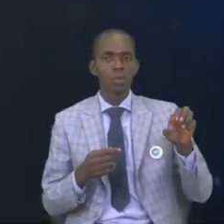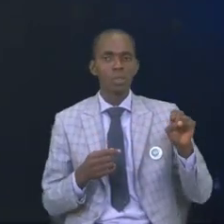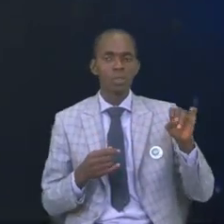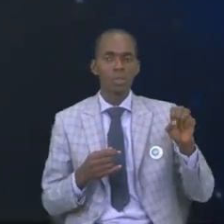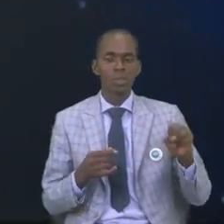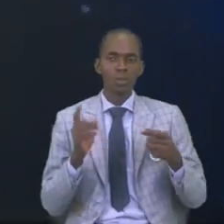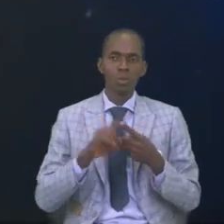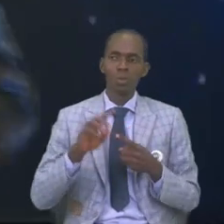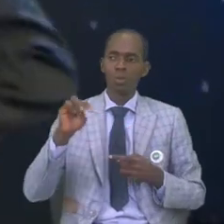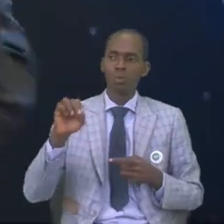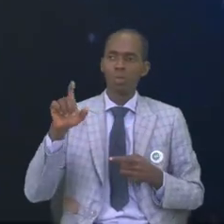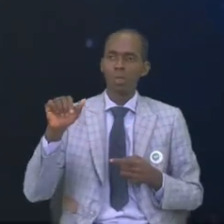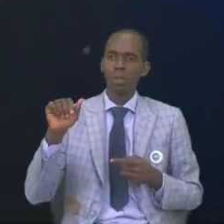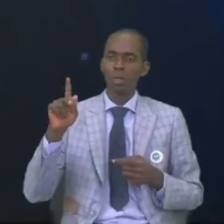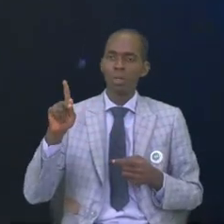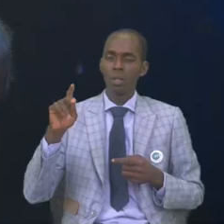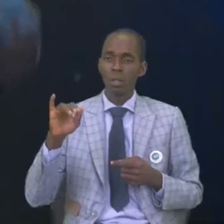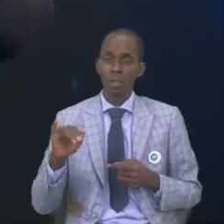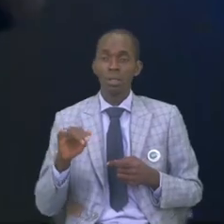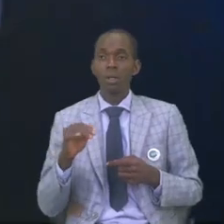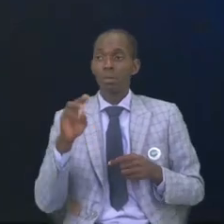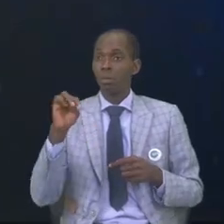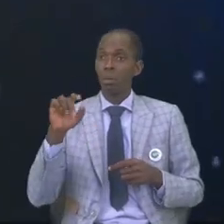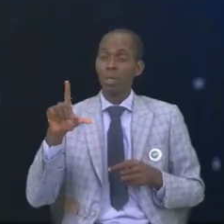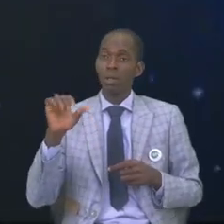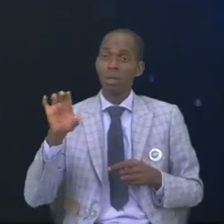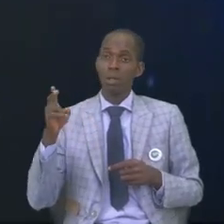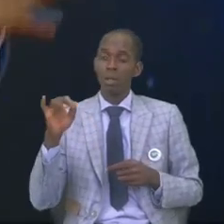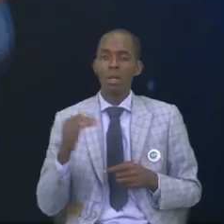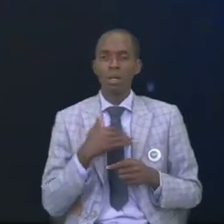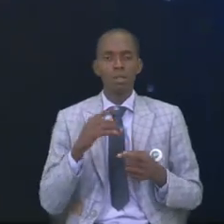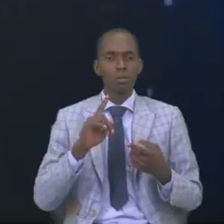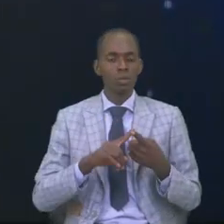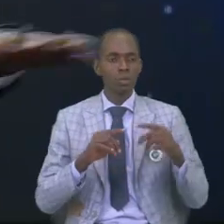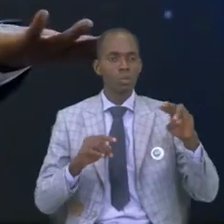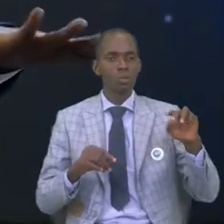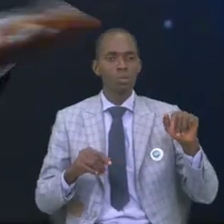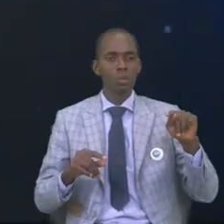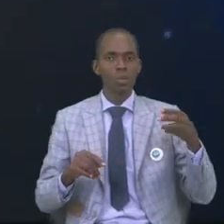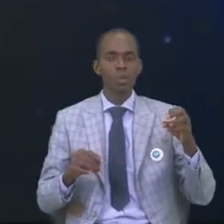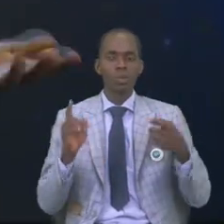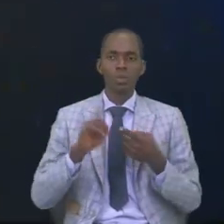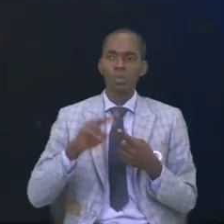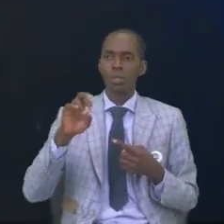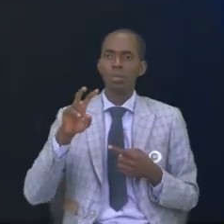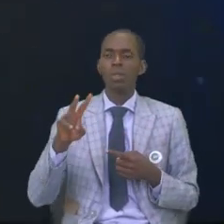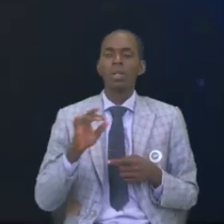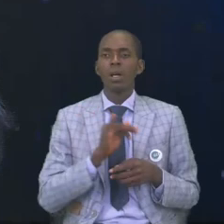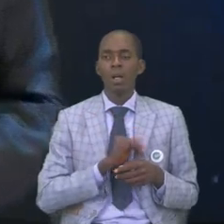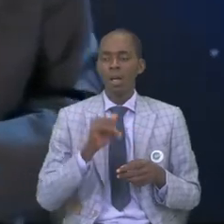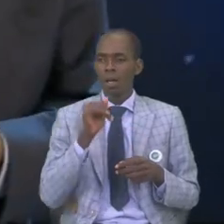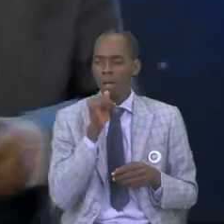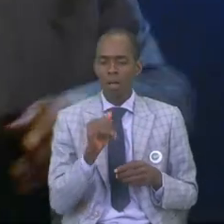Matthew unto Revelation, I literally live by thinking and by believing all